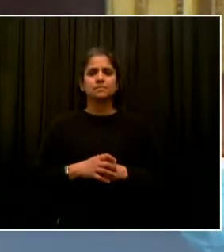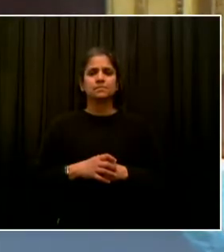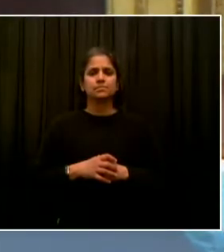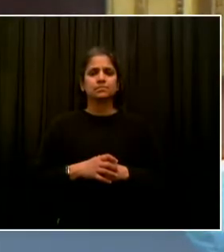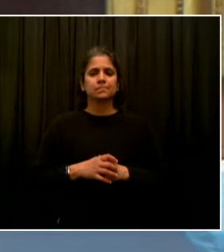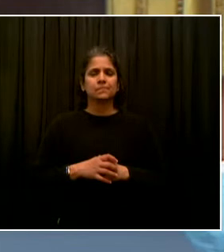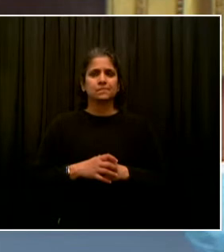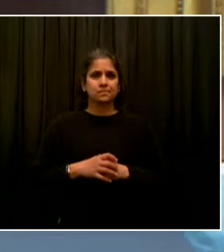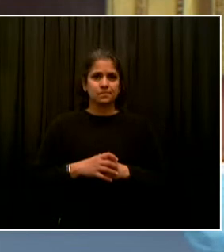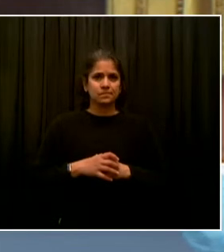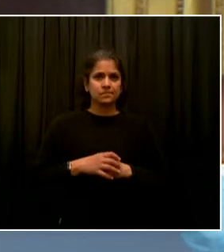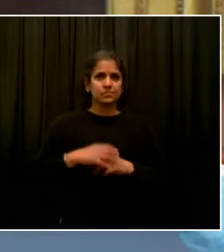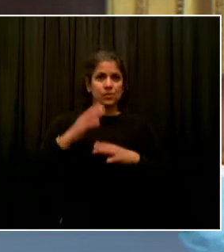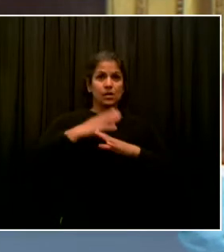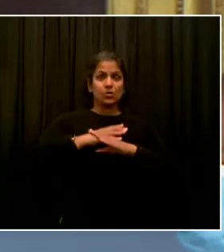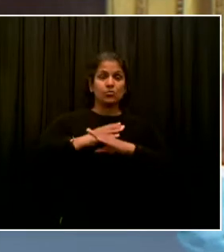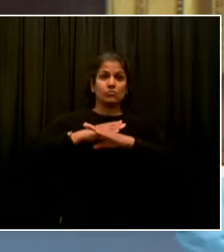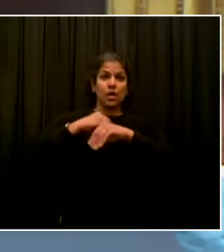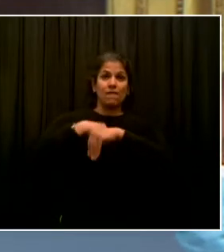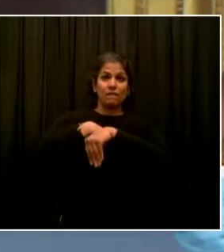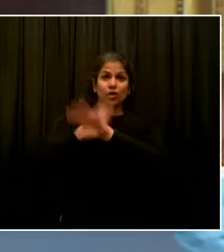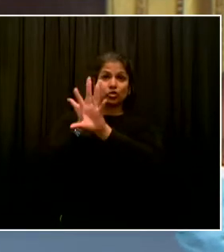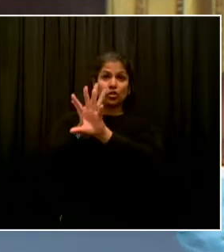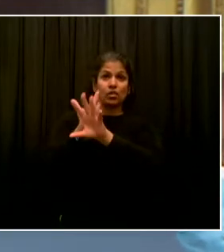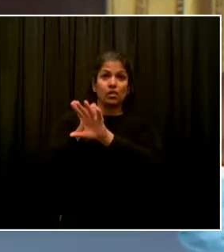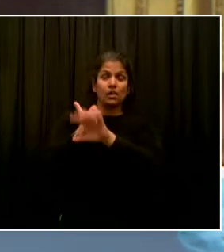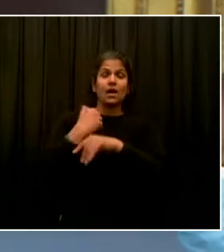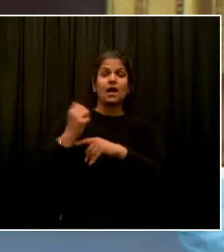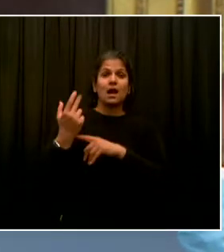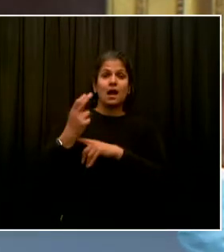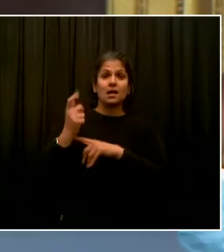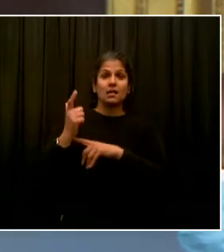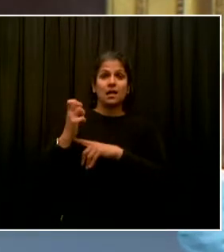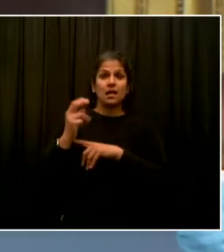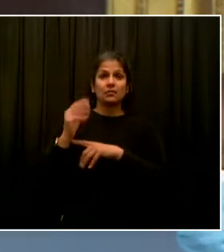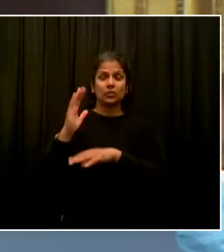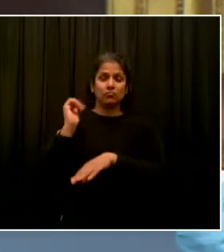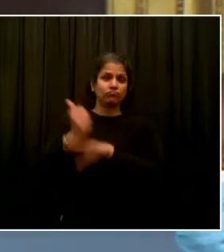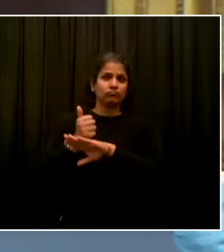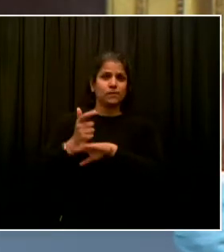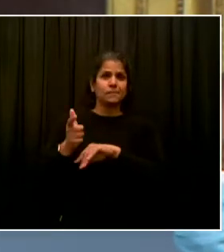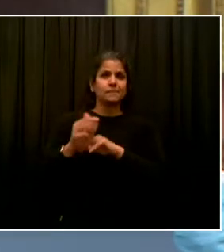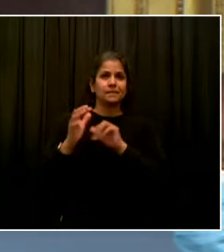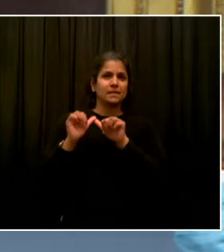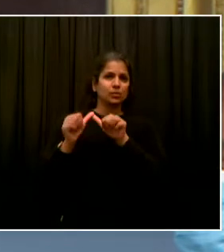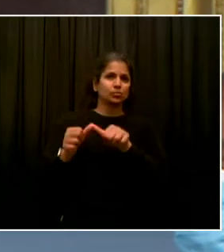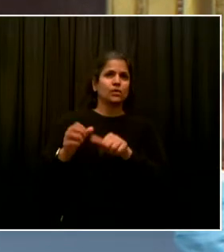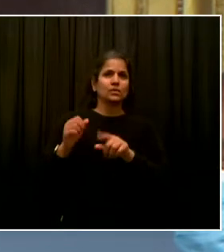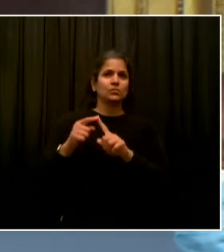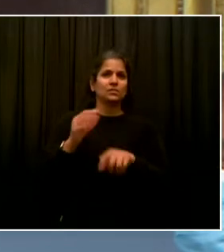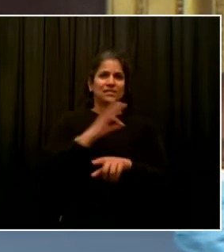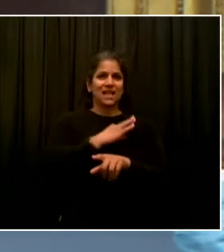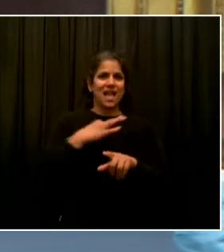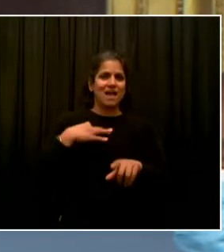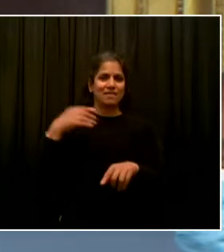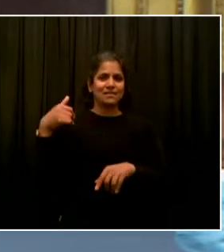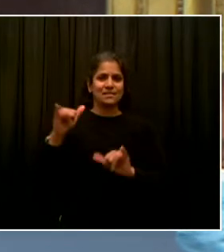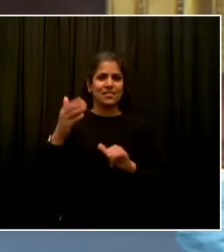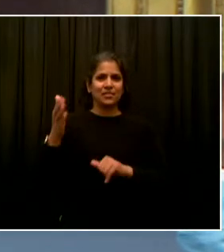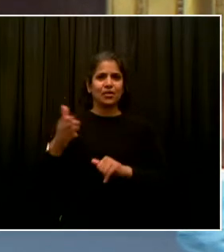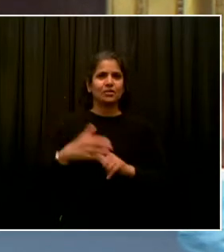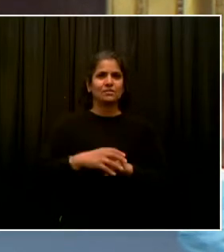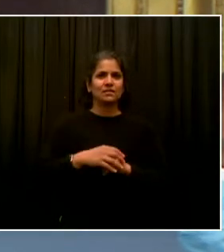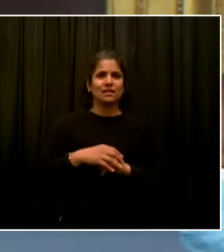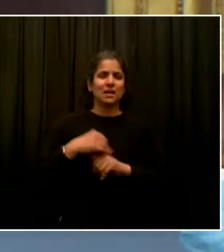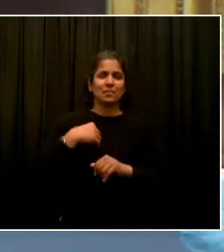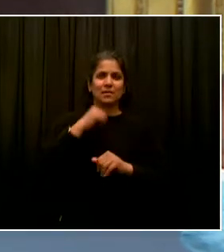of the hotline. So the virtual express care platform that we have, we've continued to staff up, but it's not specific to COVID. It's a virtual version of